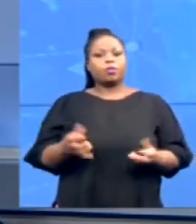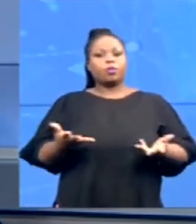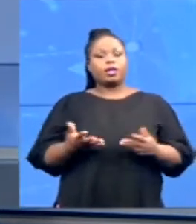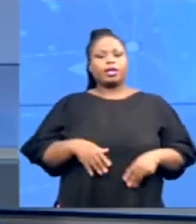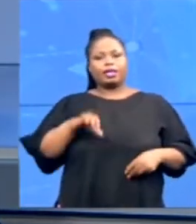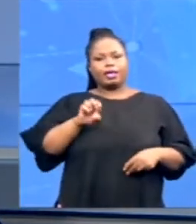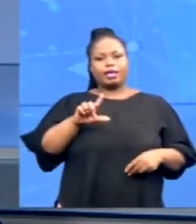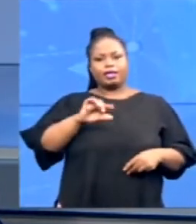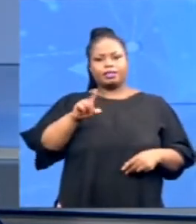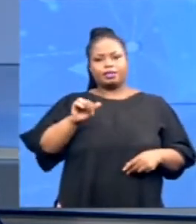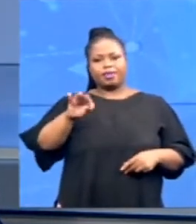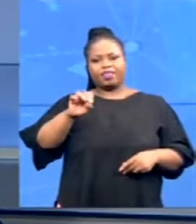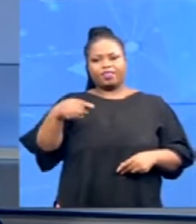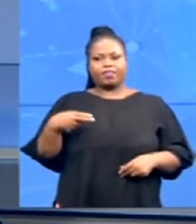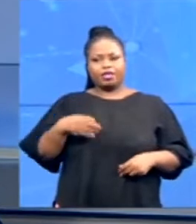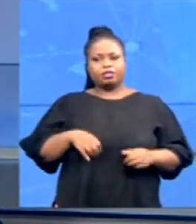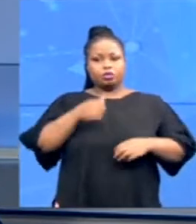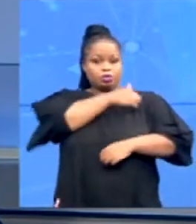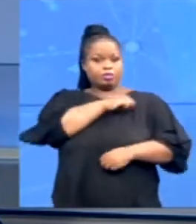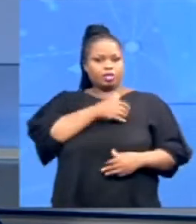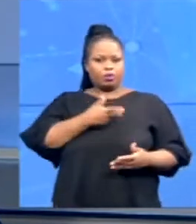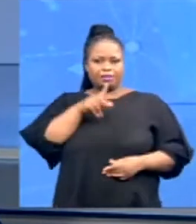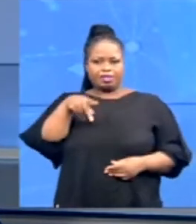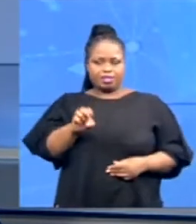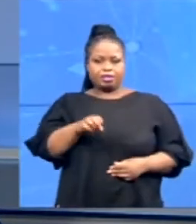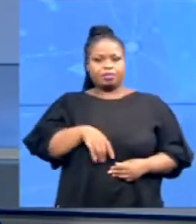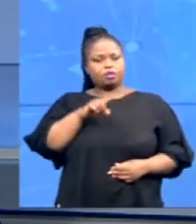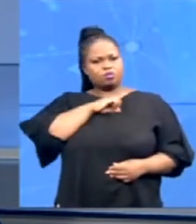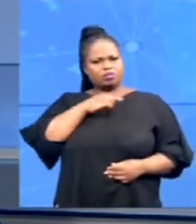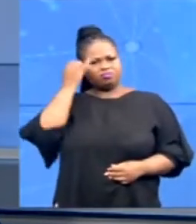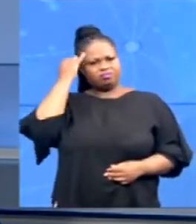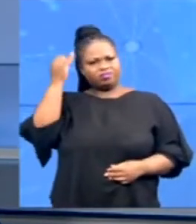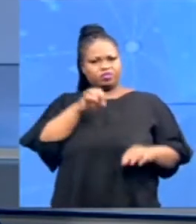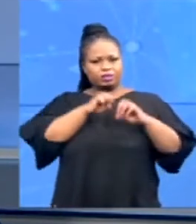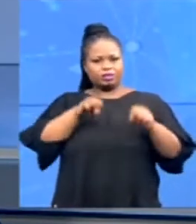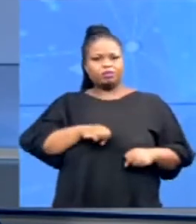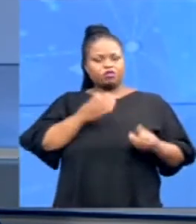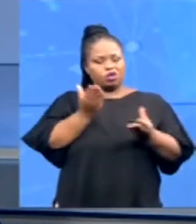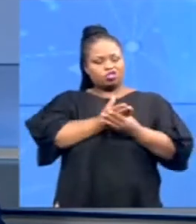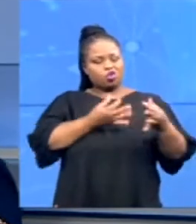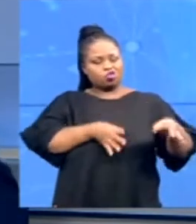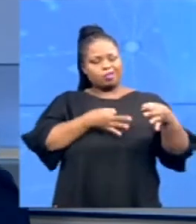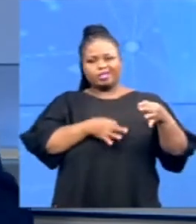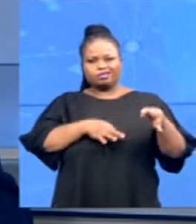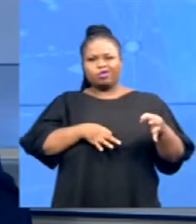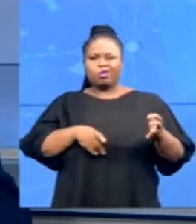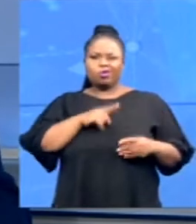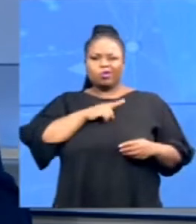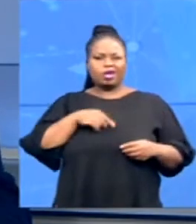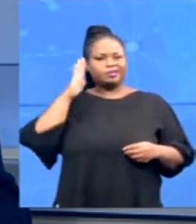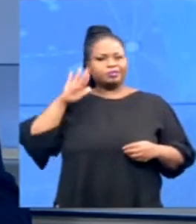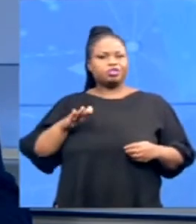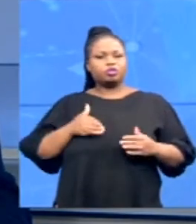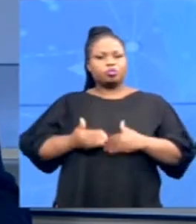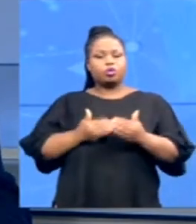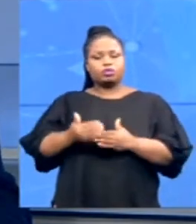The idea behind the system is to cut down on physical documents, easing the admittance process right through to ordering meals while in